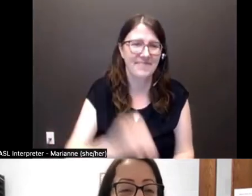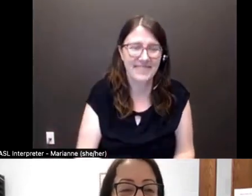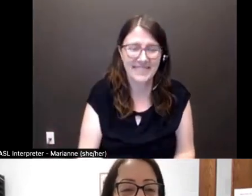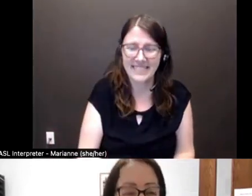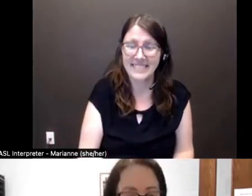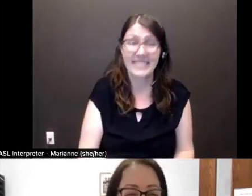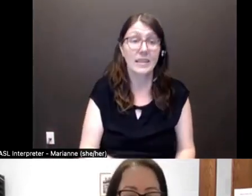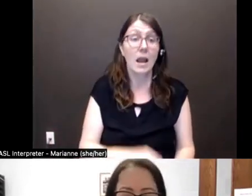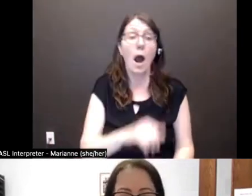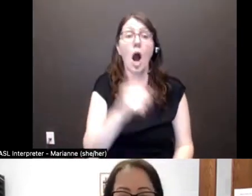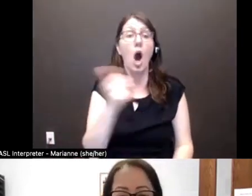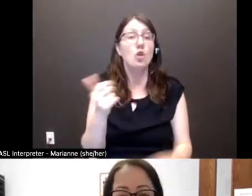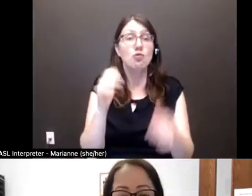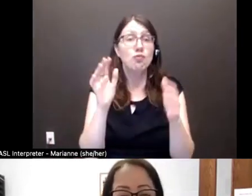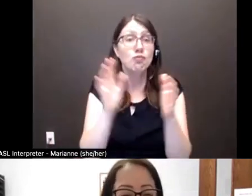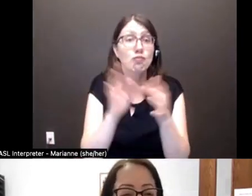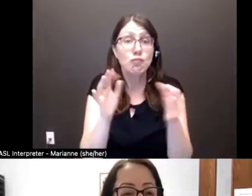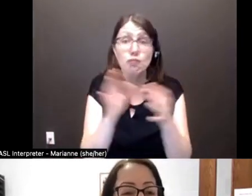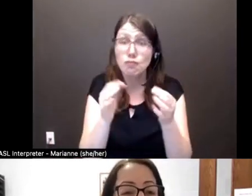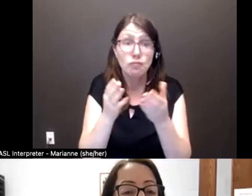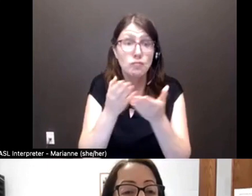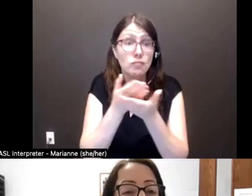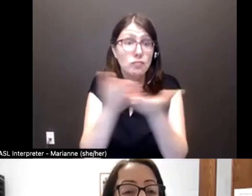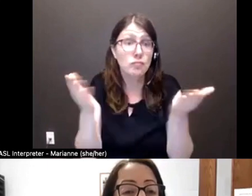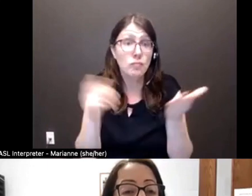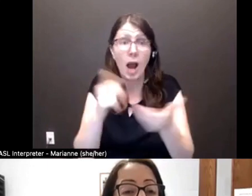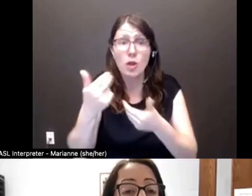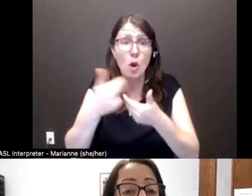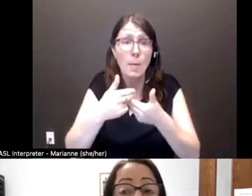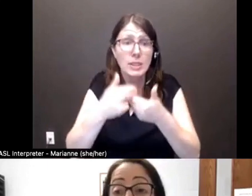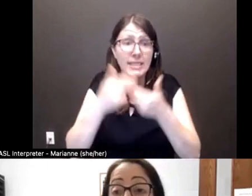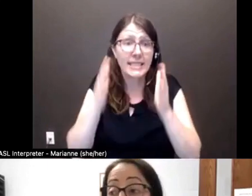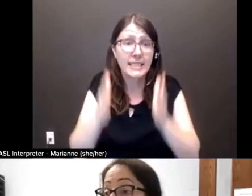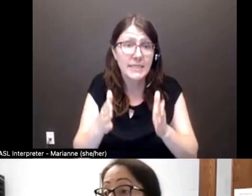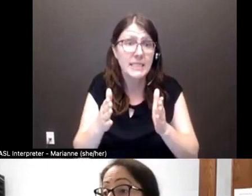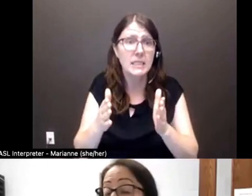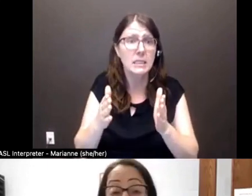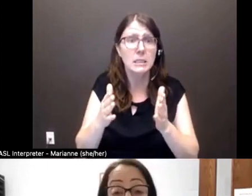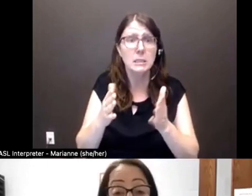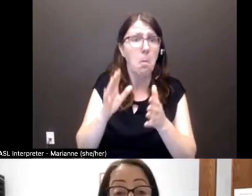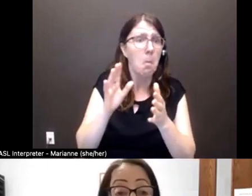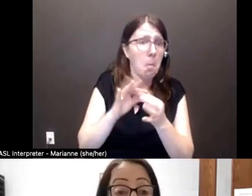Anybody else? Who else would like to speak up a bit about the experience so far and reflections maybe?